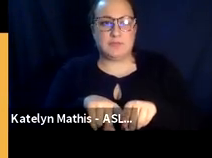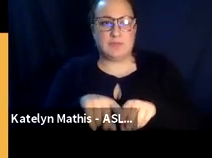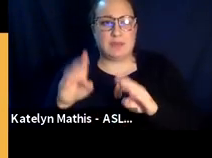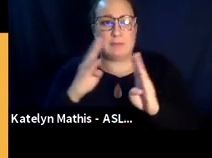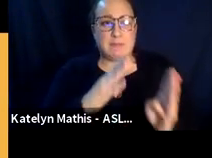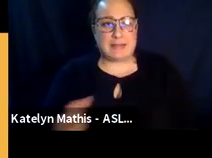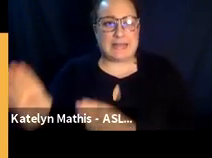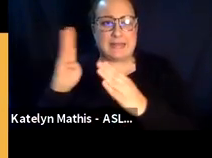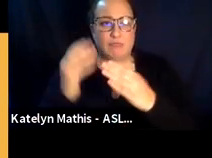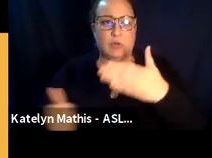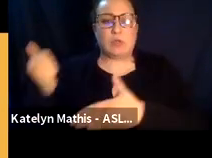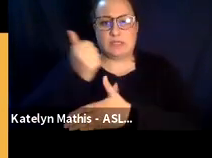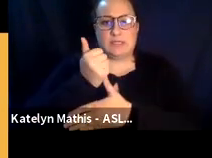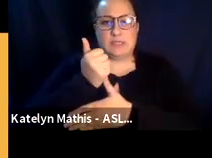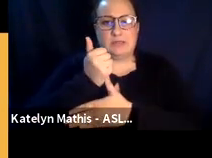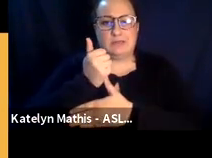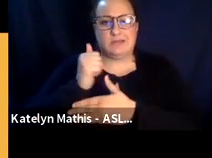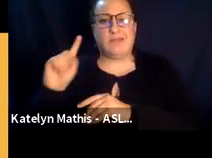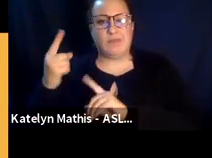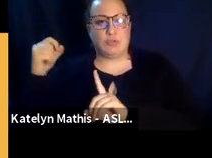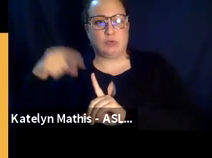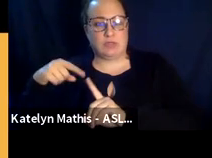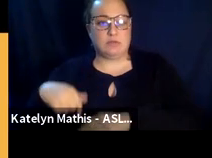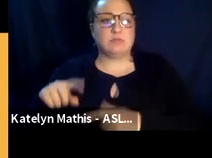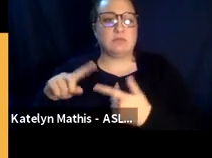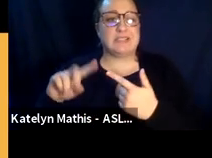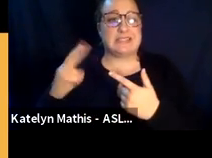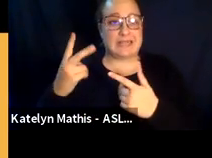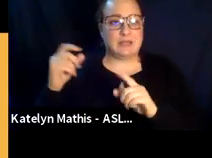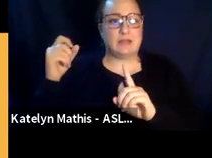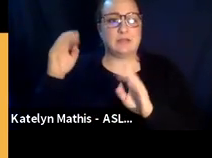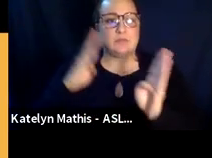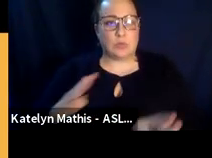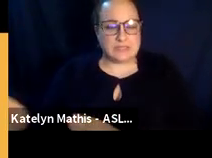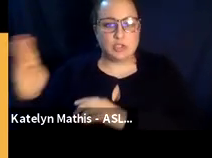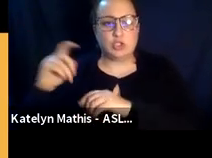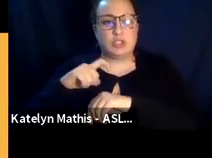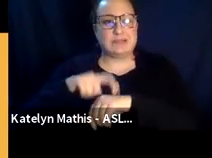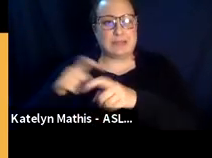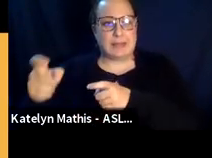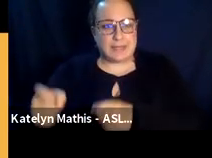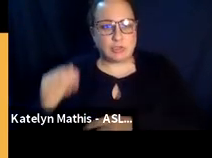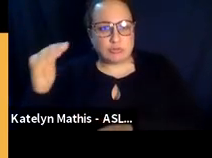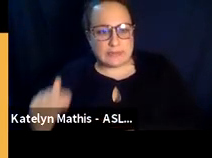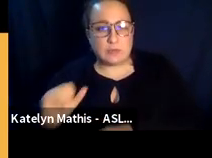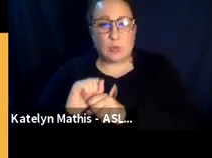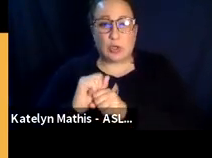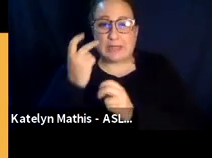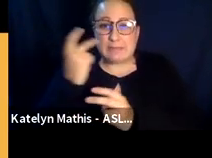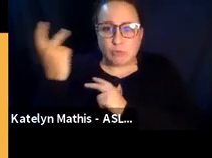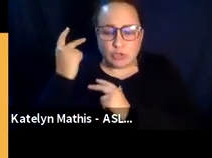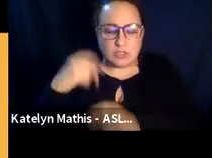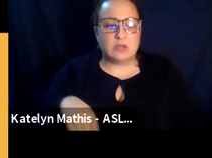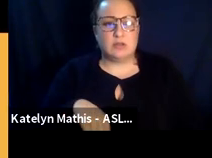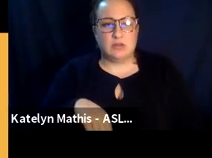and prioritization, organization, time management, working memory. This one I like to